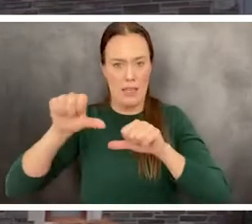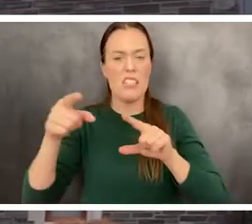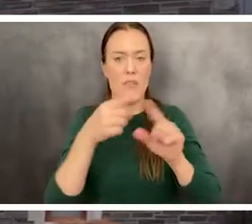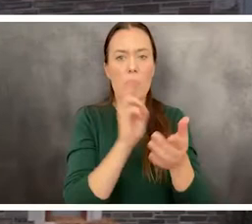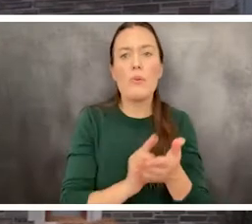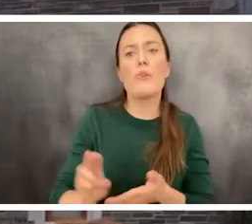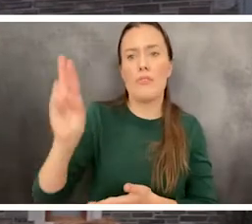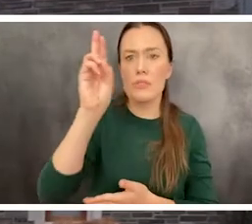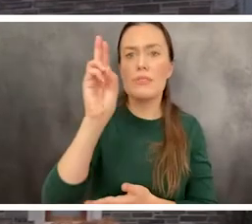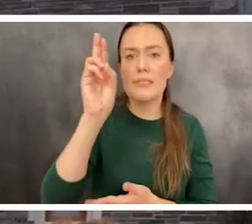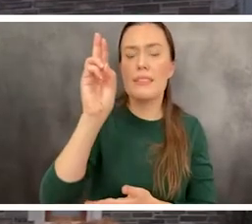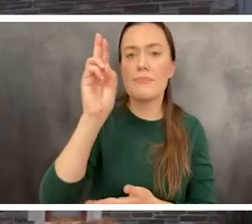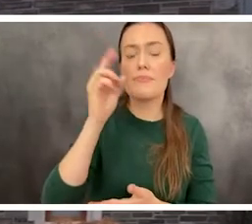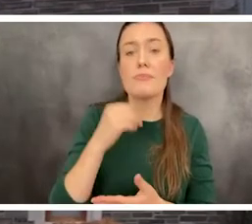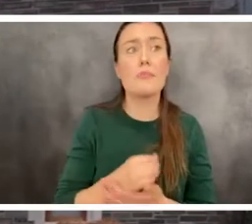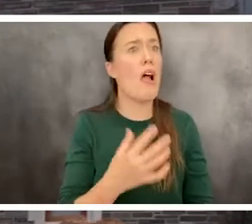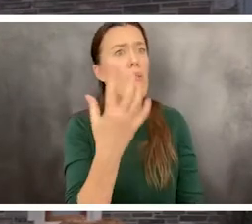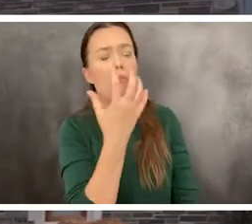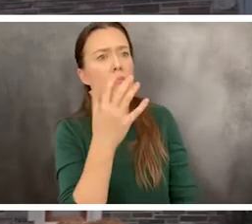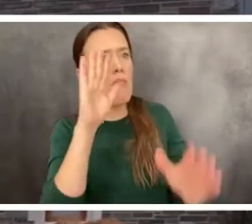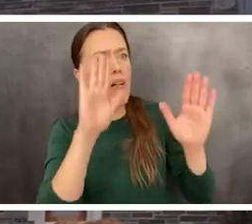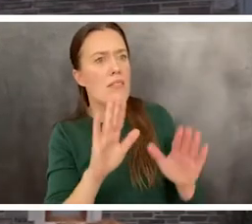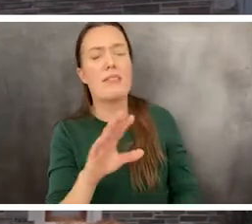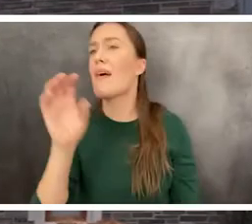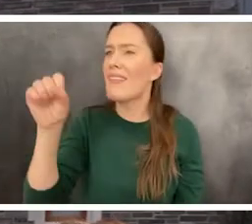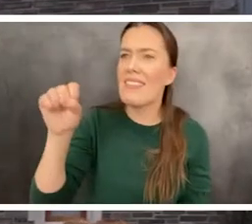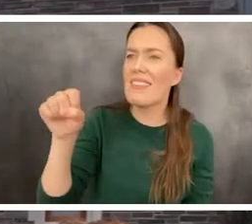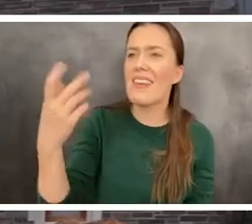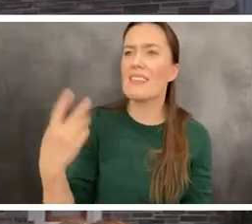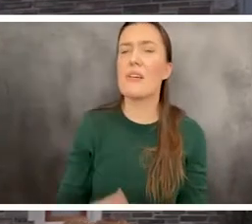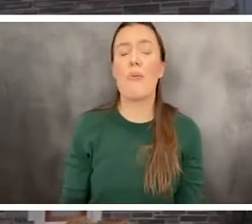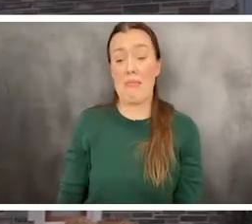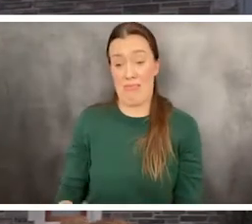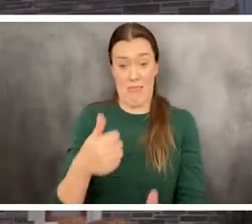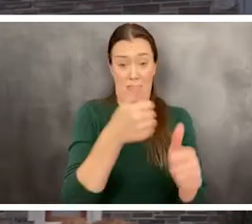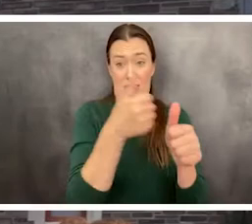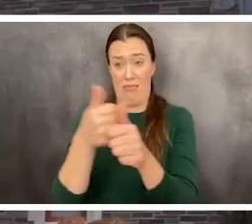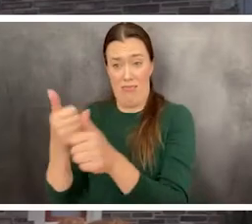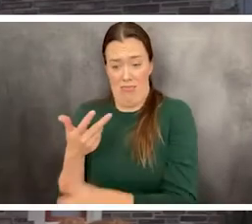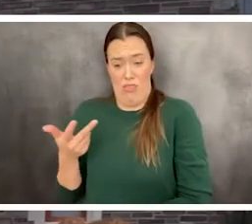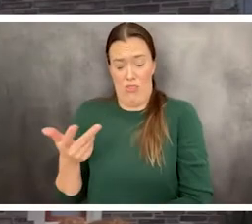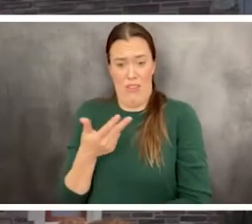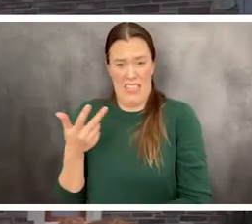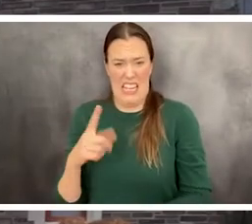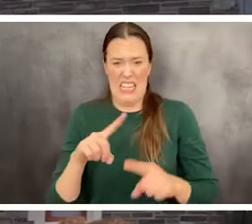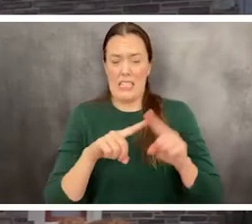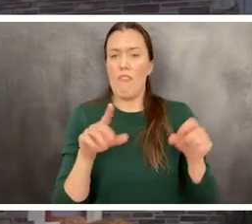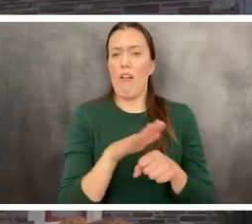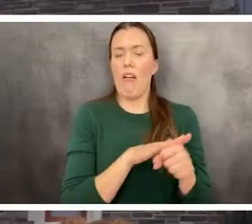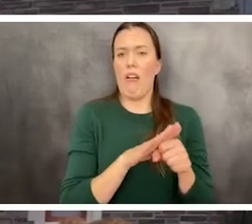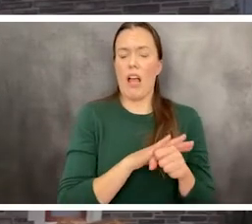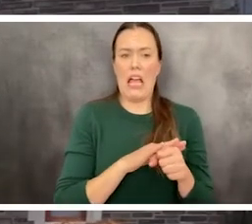over the university in the environmental sciences. Oh, amazing. It was just kind of like we each had a